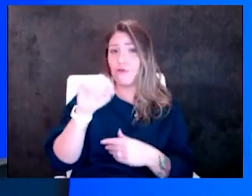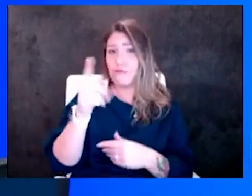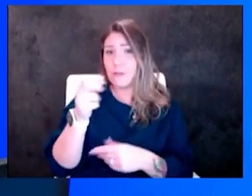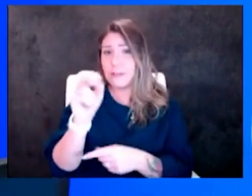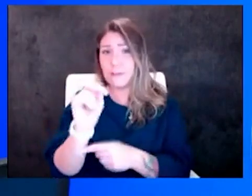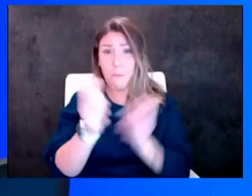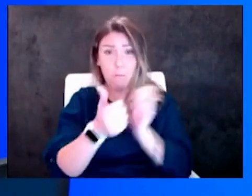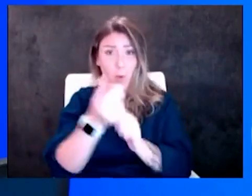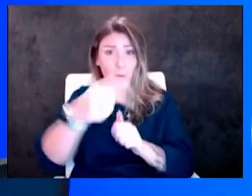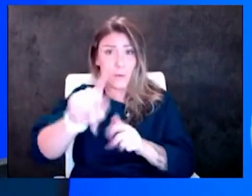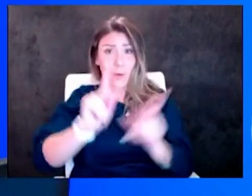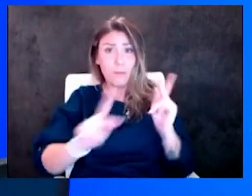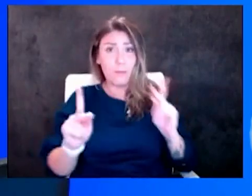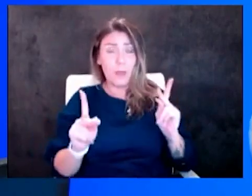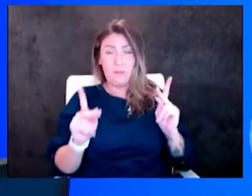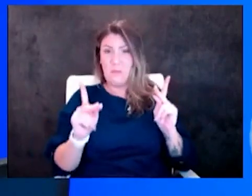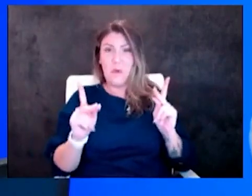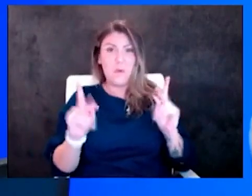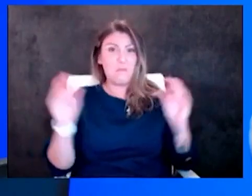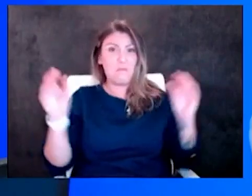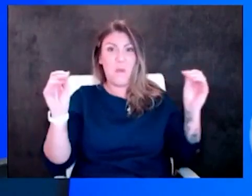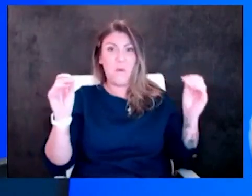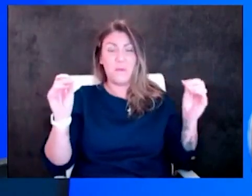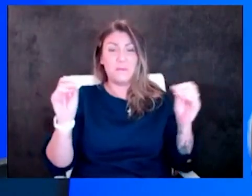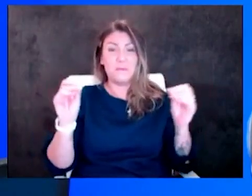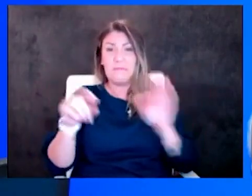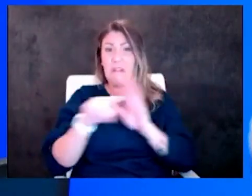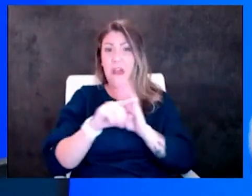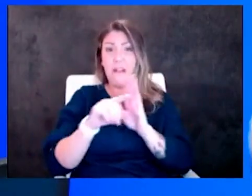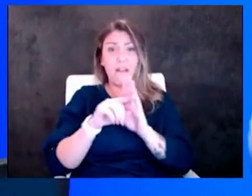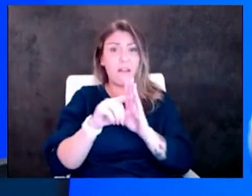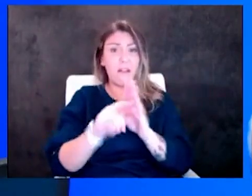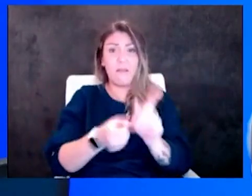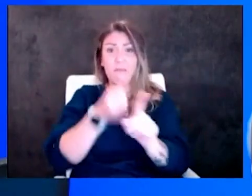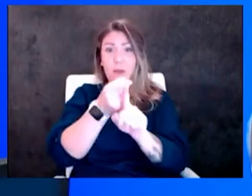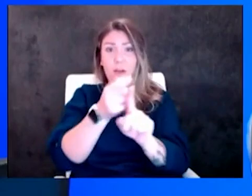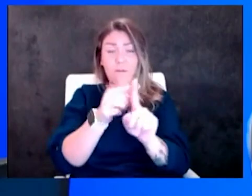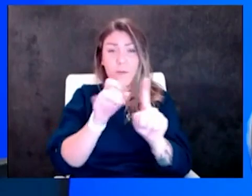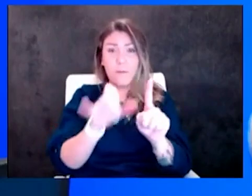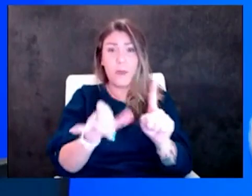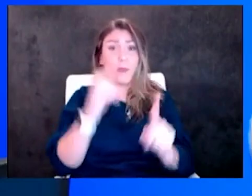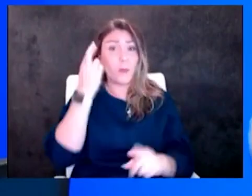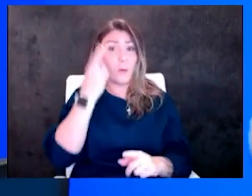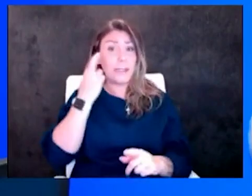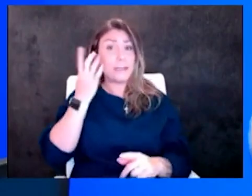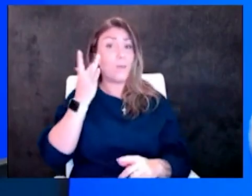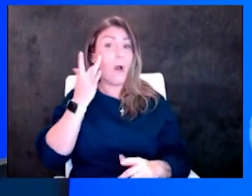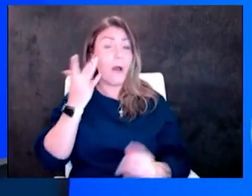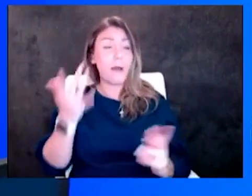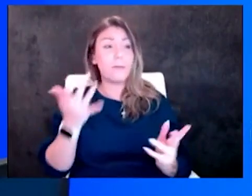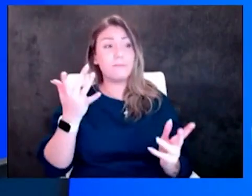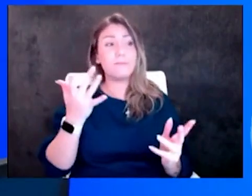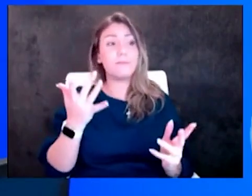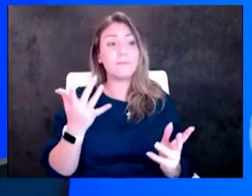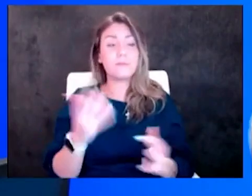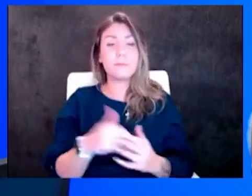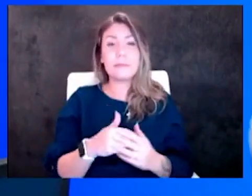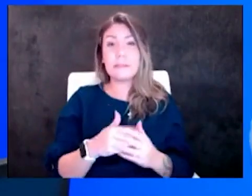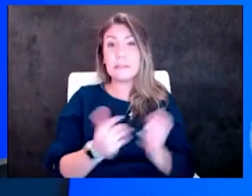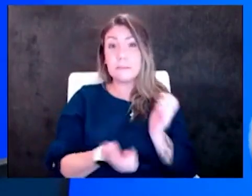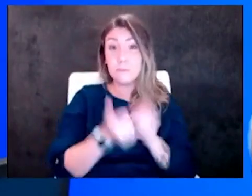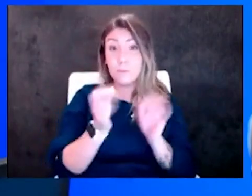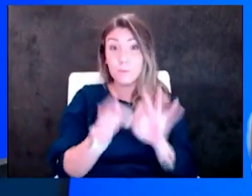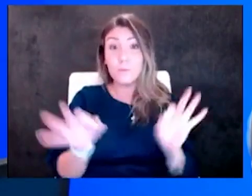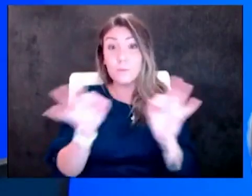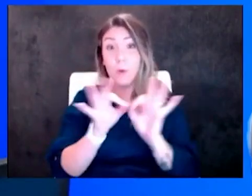no event from it. The reason why they carry such heavy weight with the public is because if